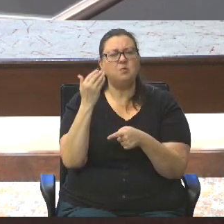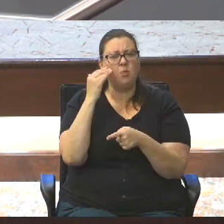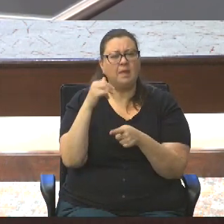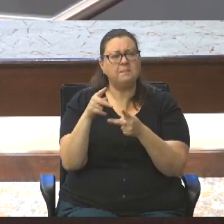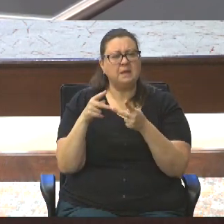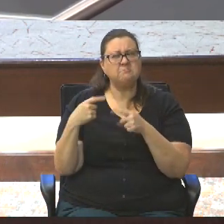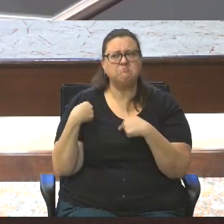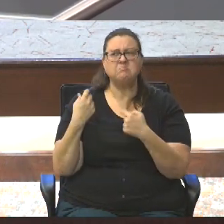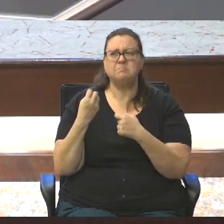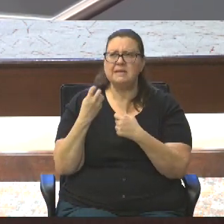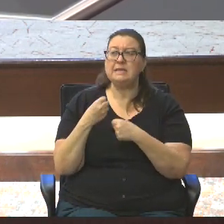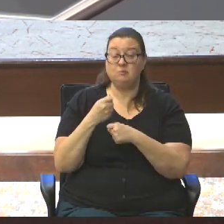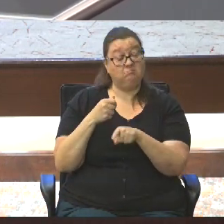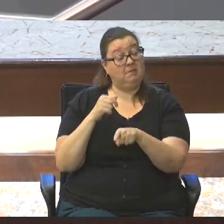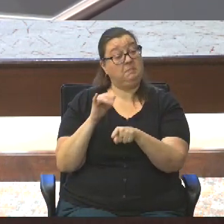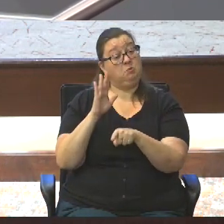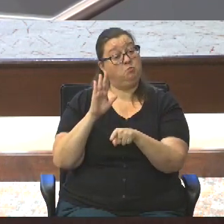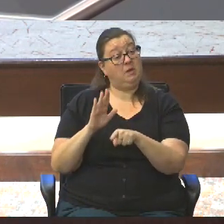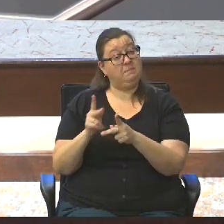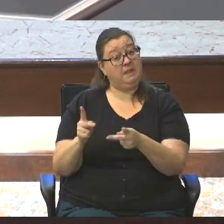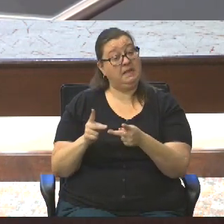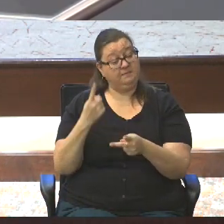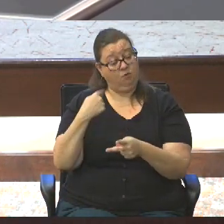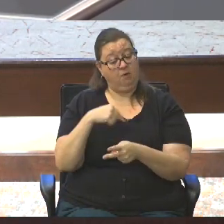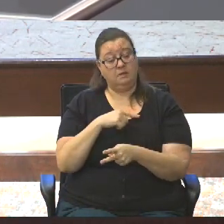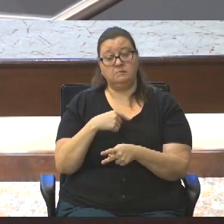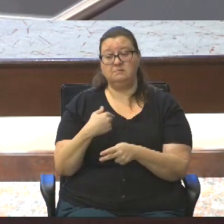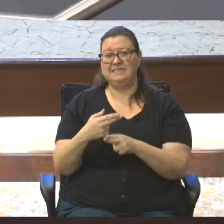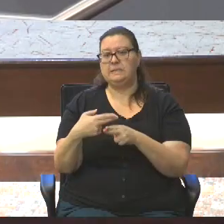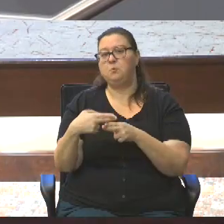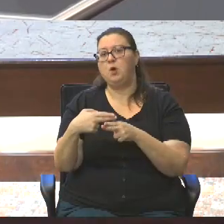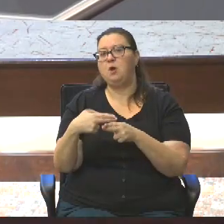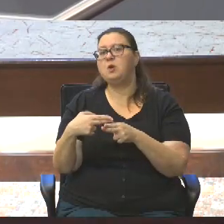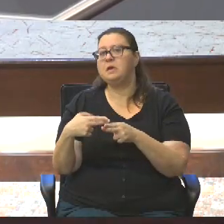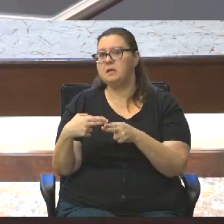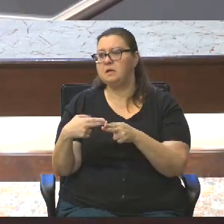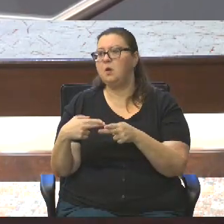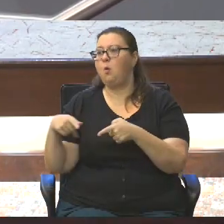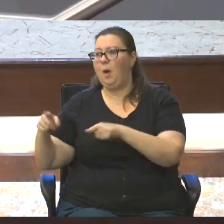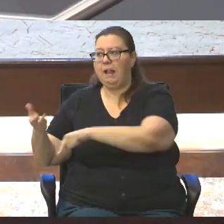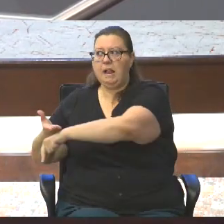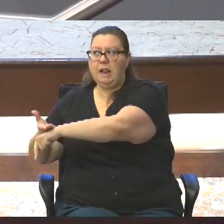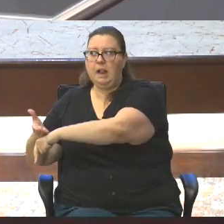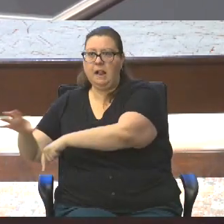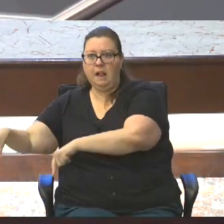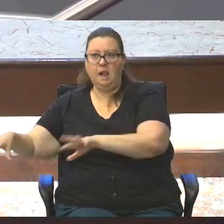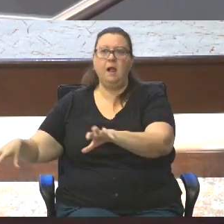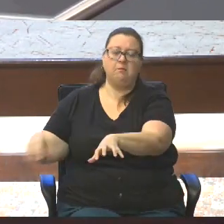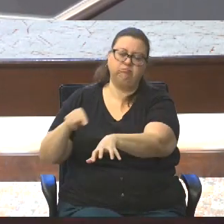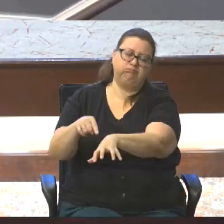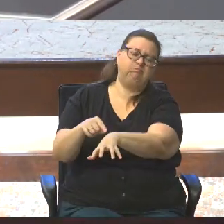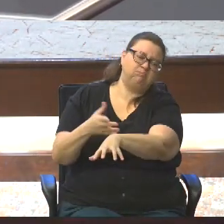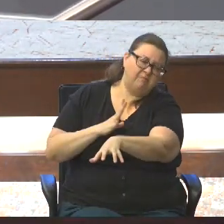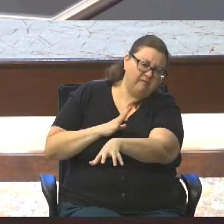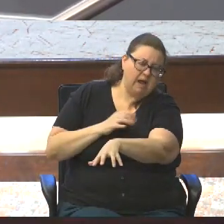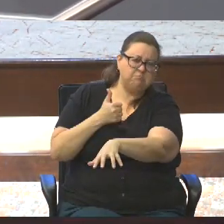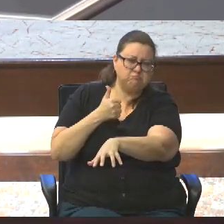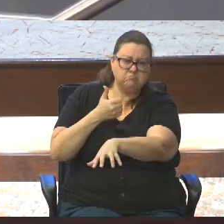years. That would make an excellent location for us as a temporary arrangement.